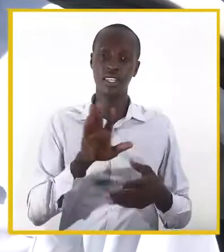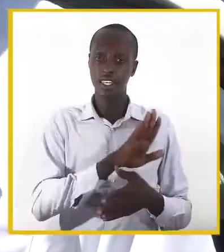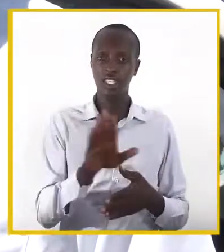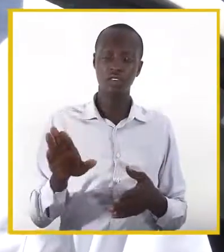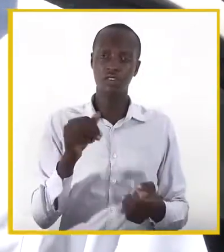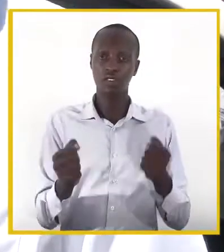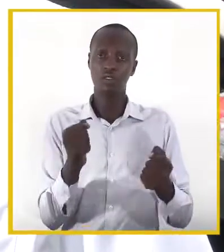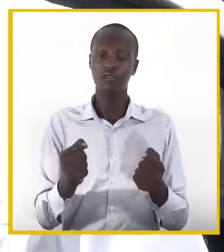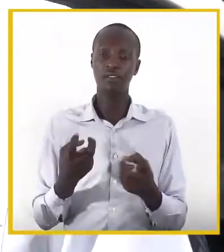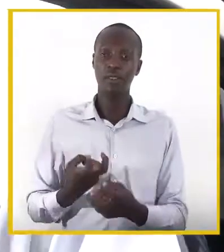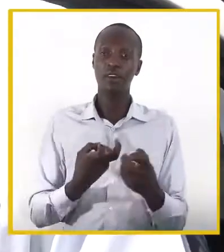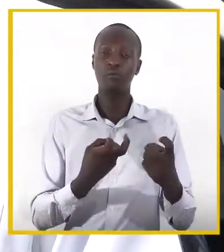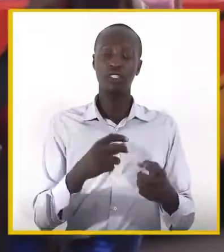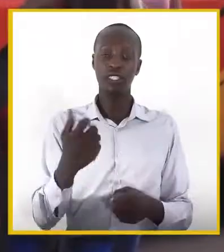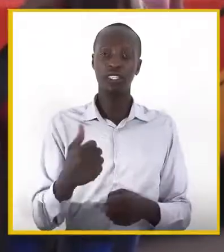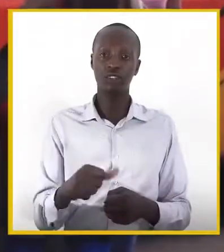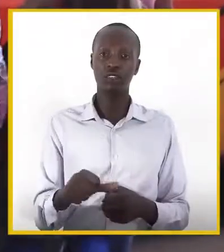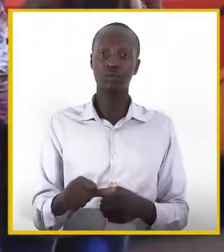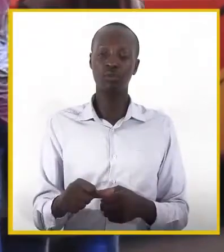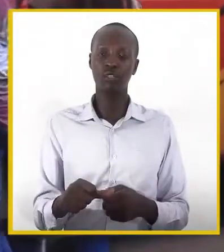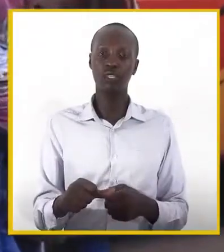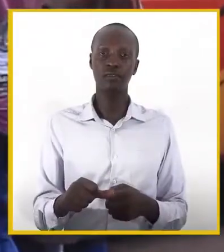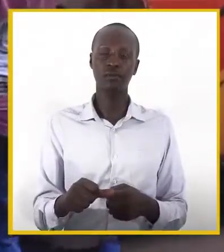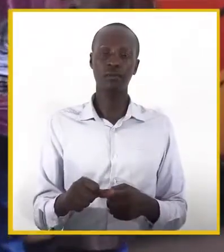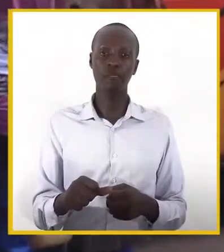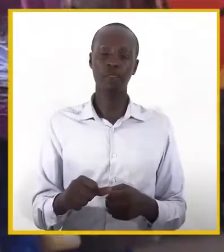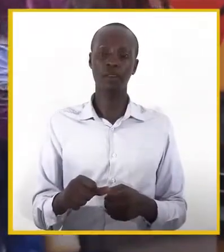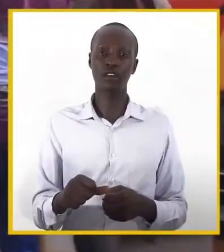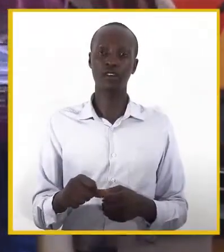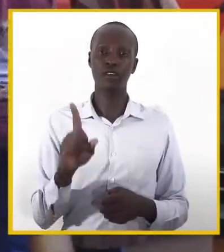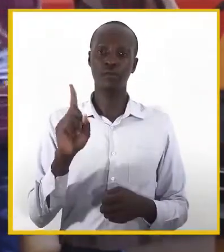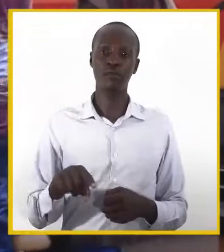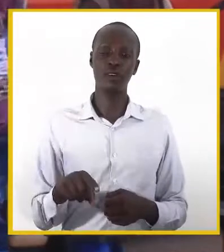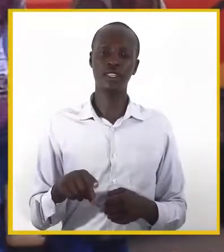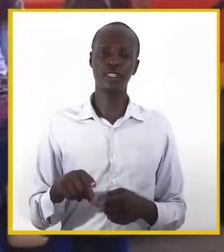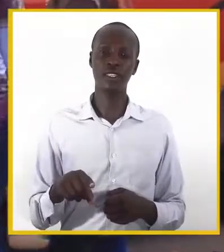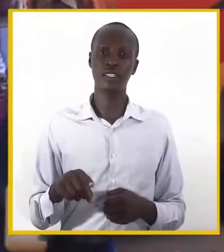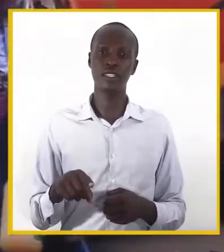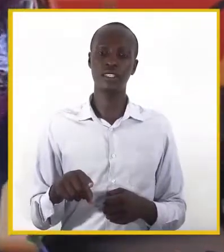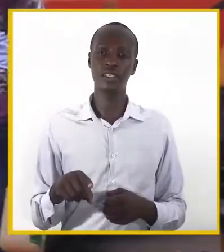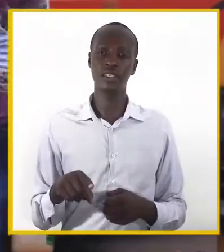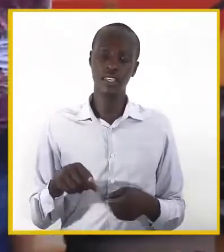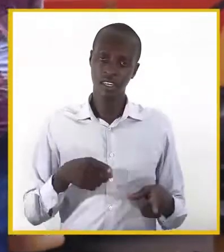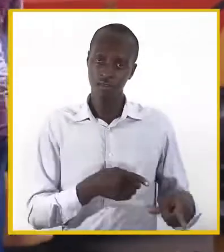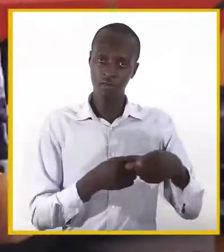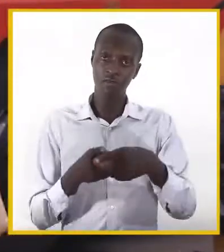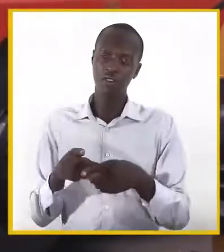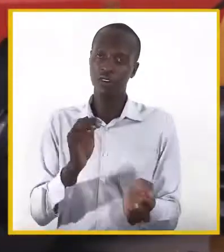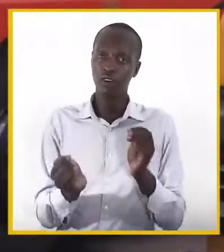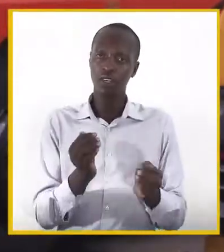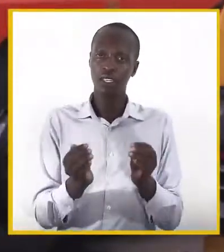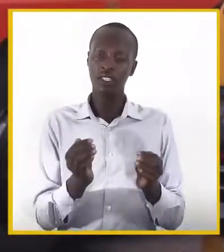those driving passenger vehicles, to adhere to safety